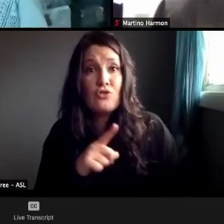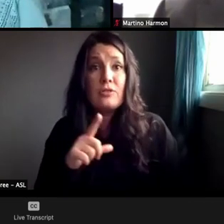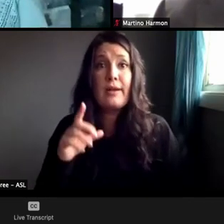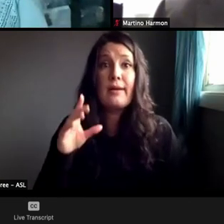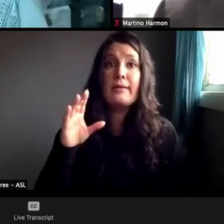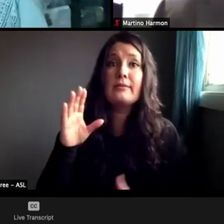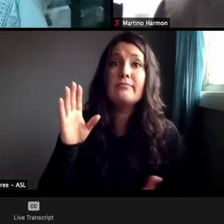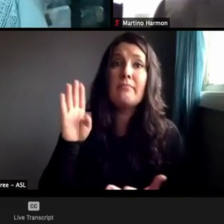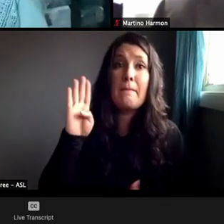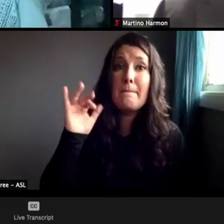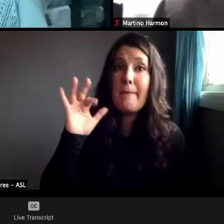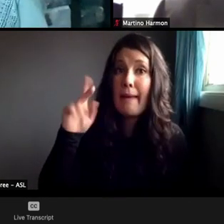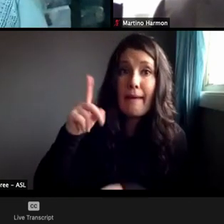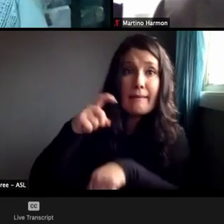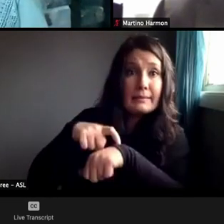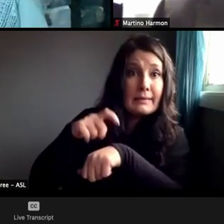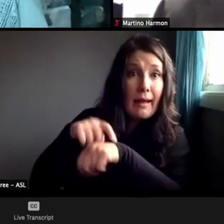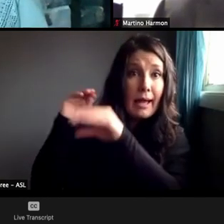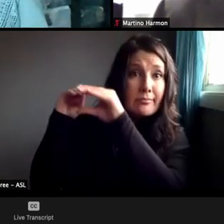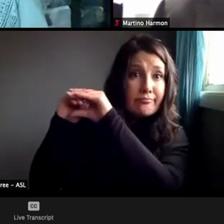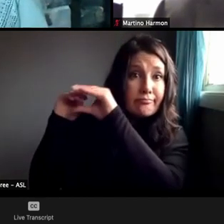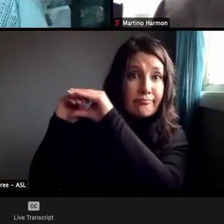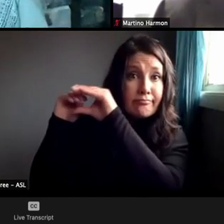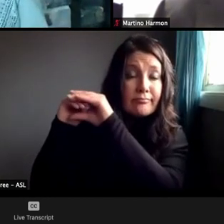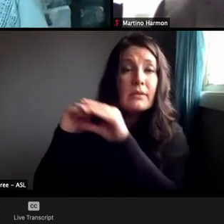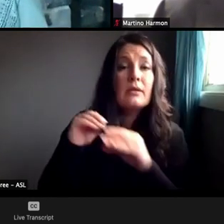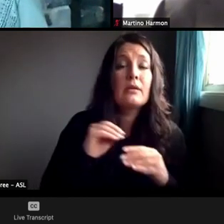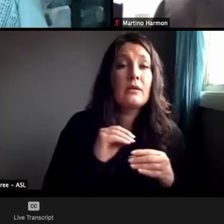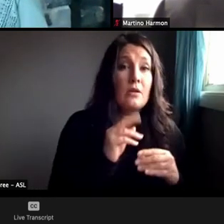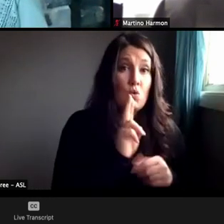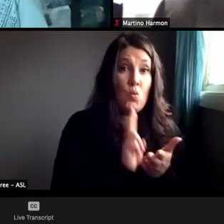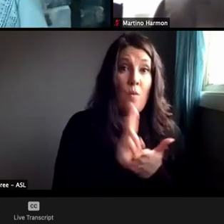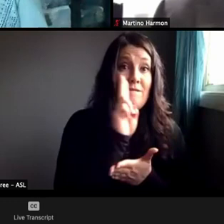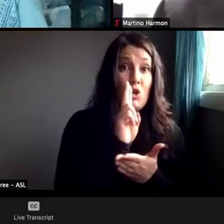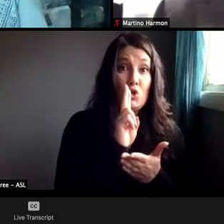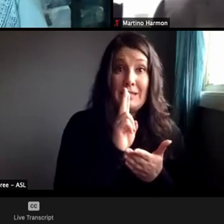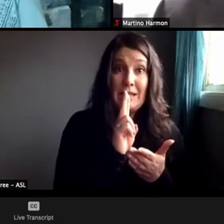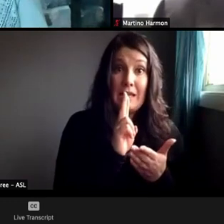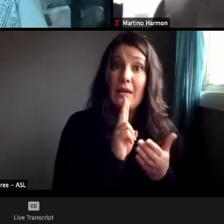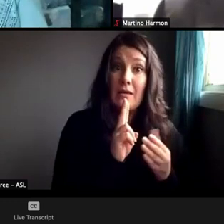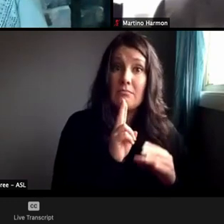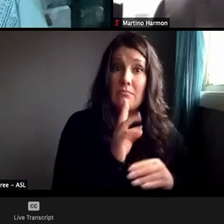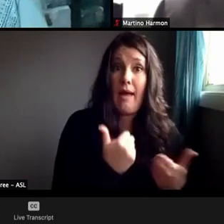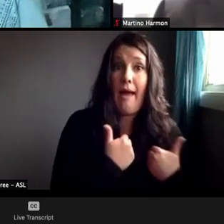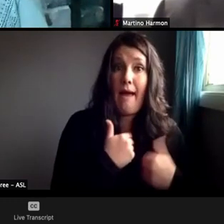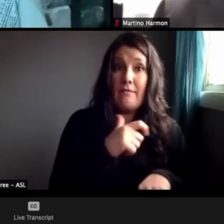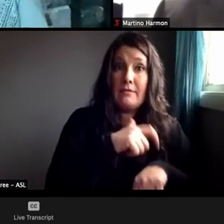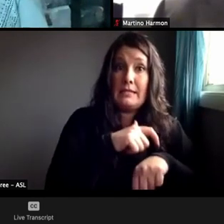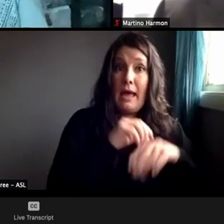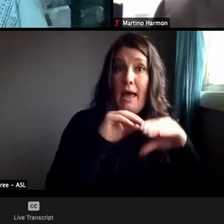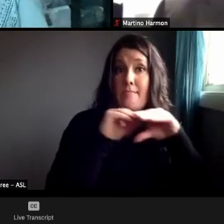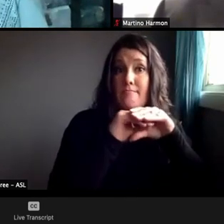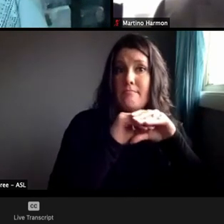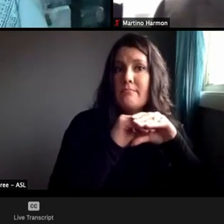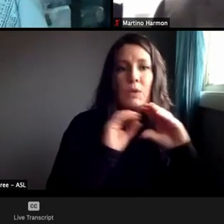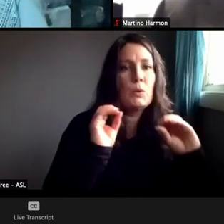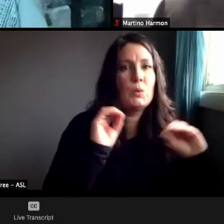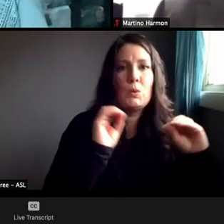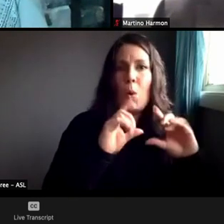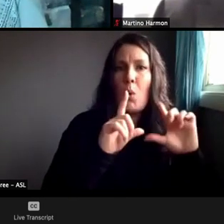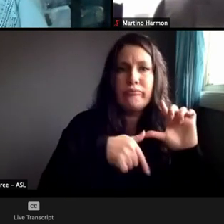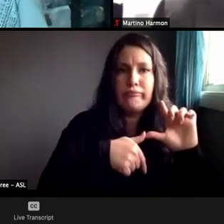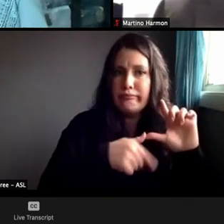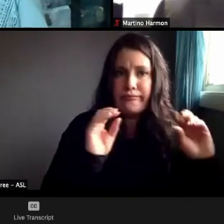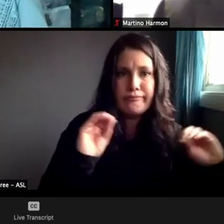The COVID bank of time that the university have has no expiration date. the Emergency Paid Sick Leave Act and